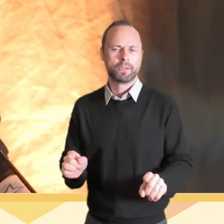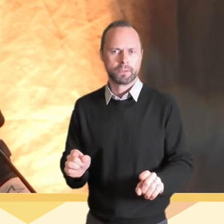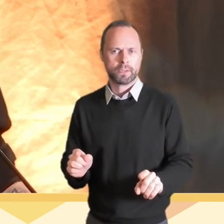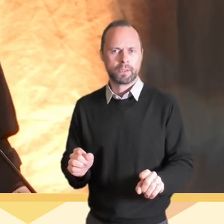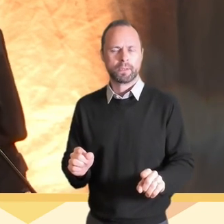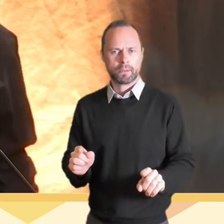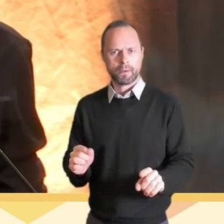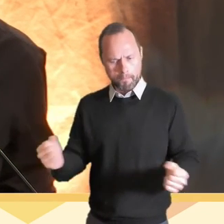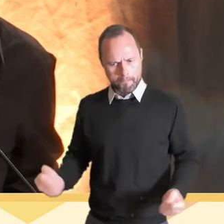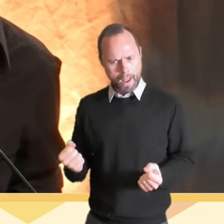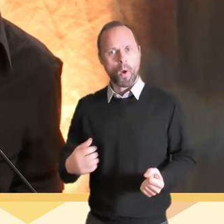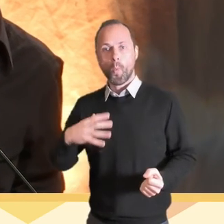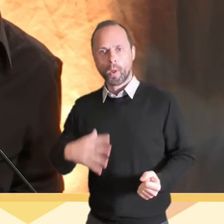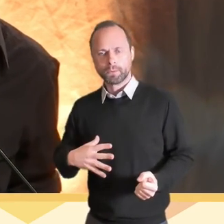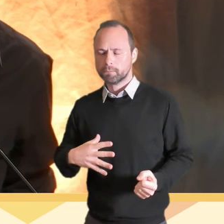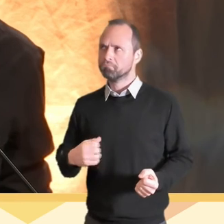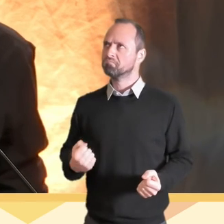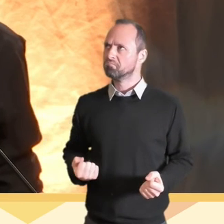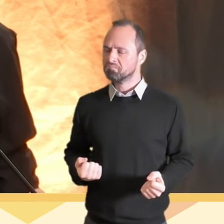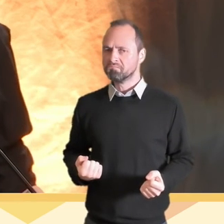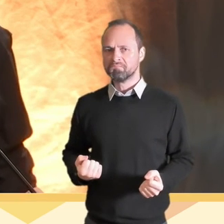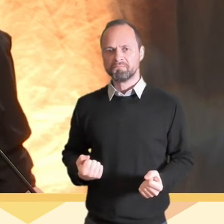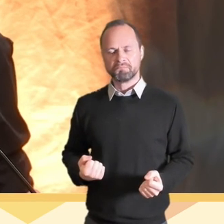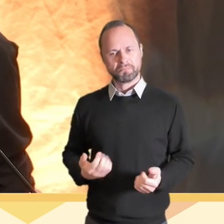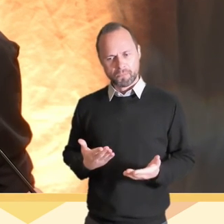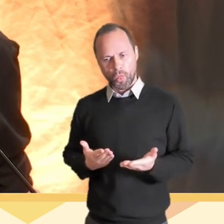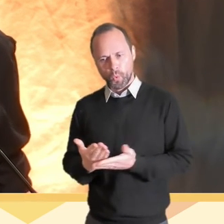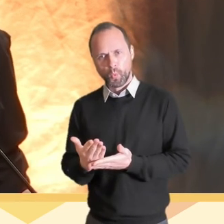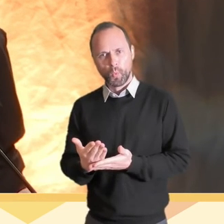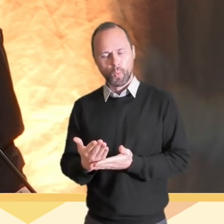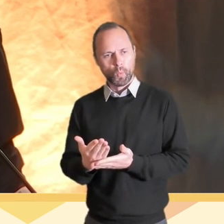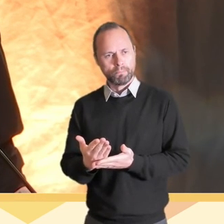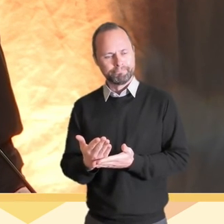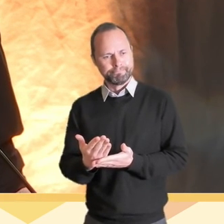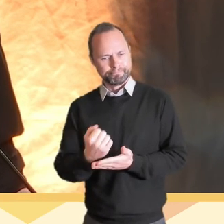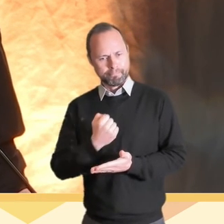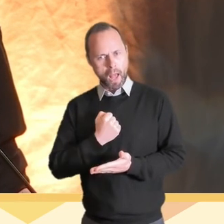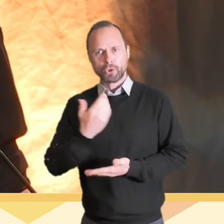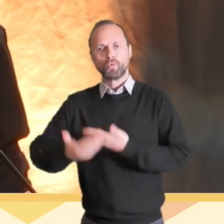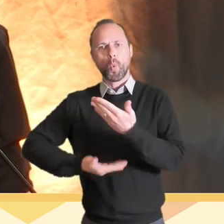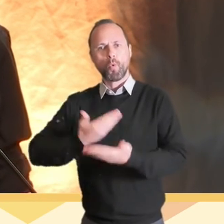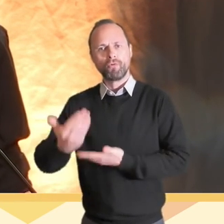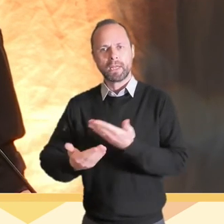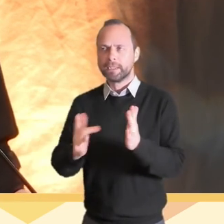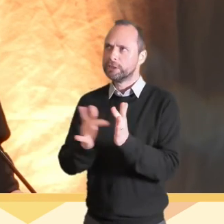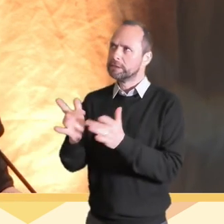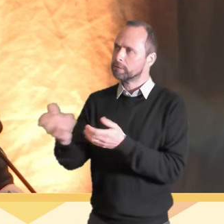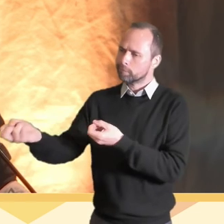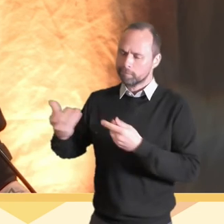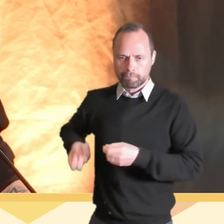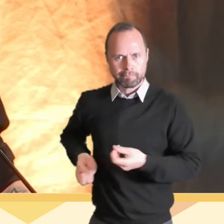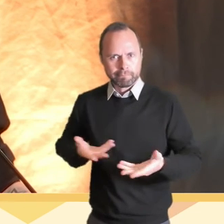in allowing yourself to be known and heard, in owning your unique story, your authentic